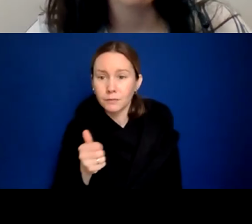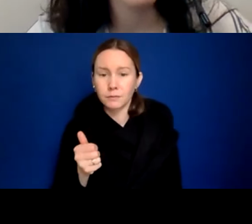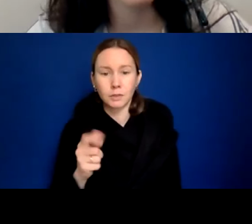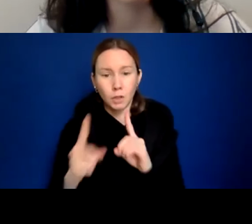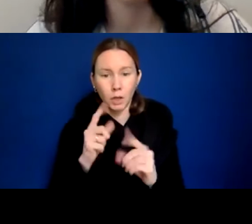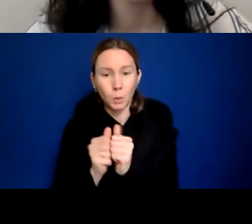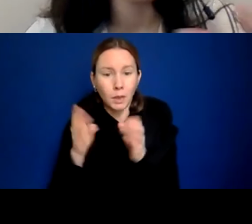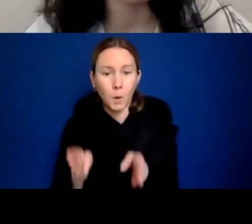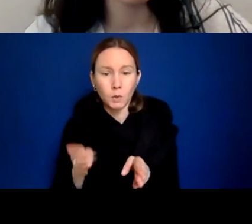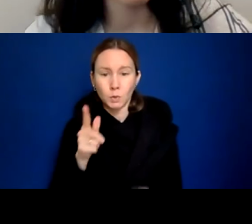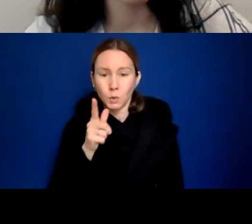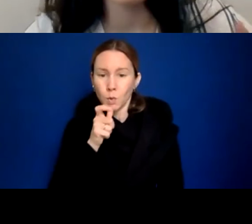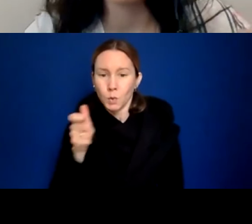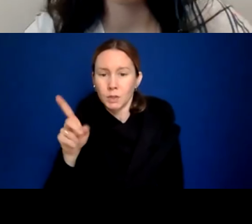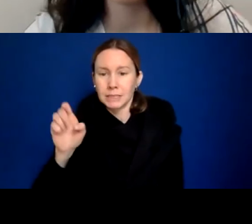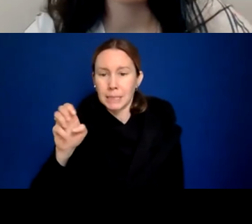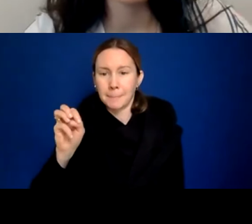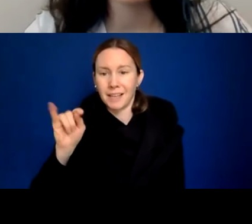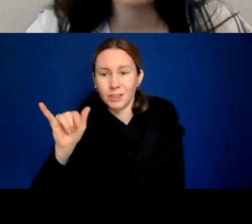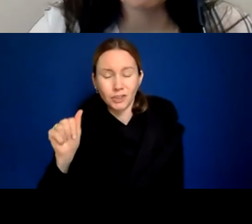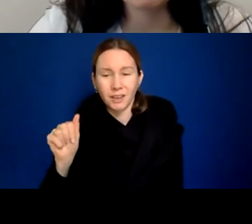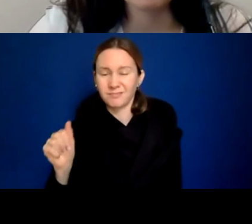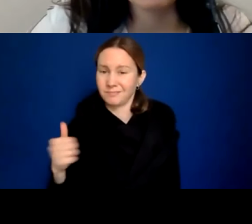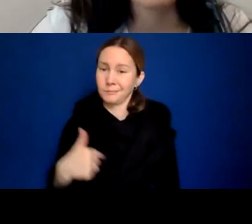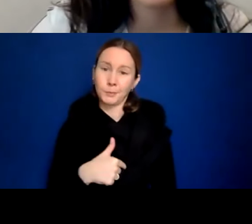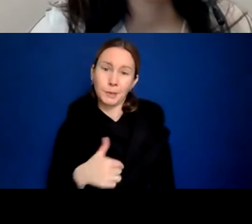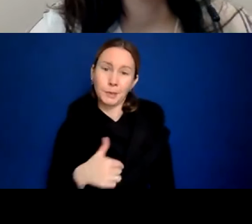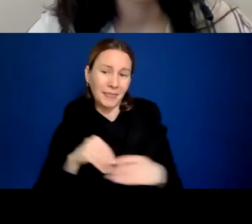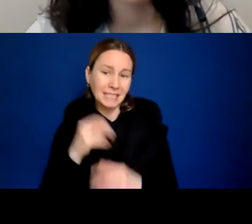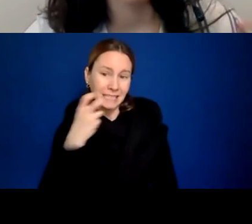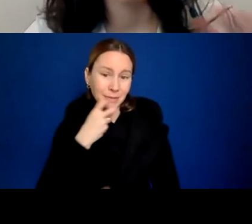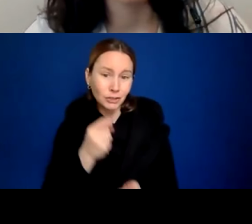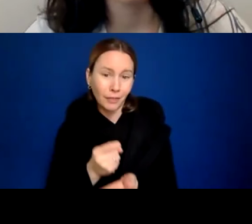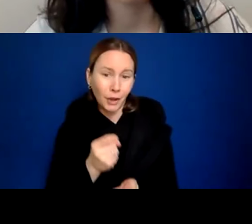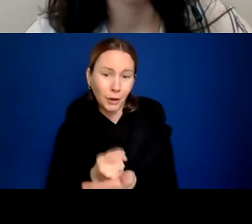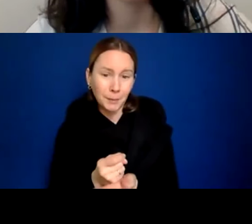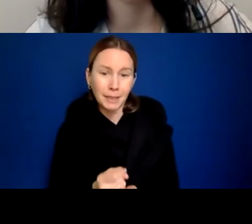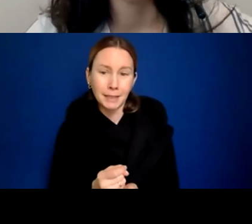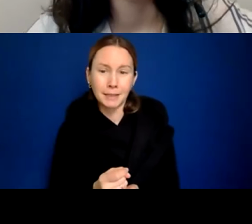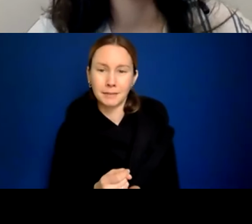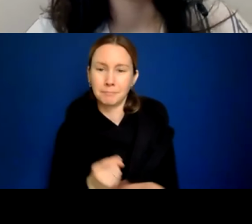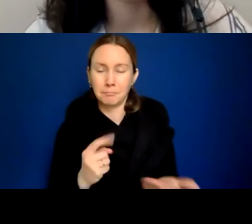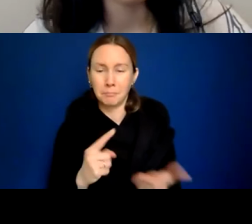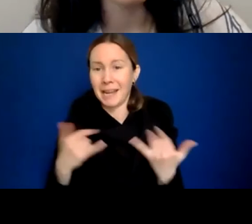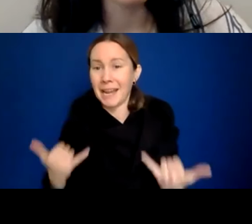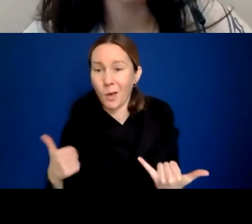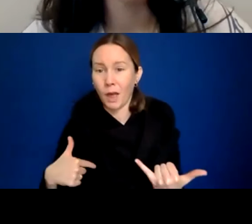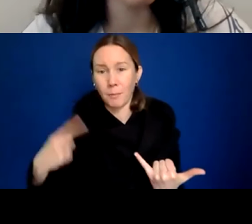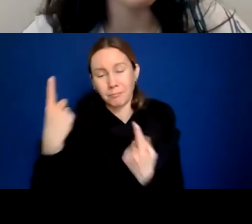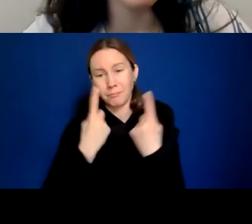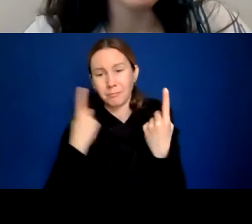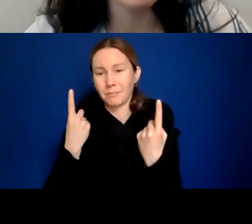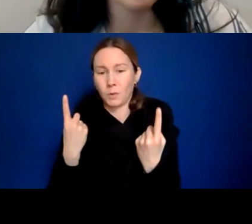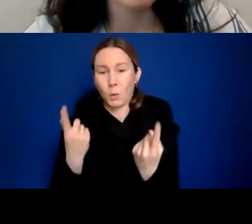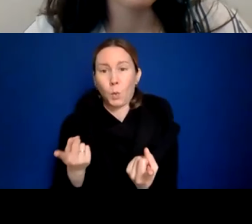dementia. This is also something that we do in speech therapy with our patients, but right now I'm mostly focused on things that you can do